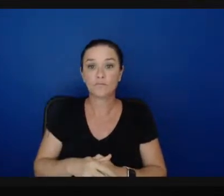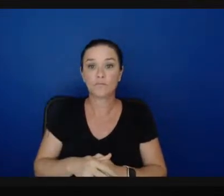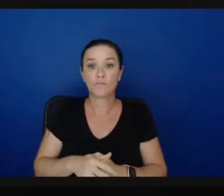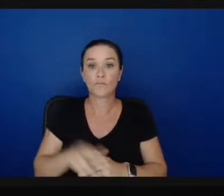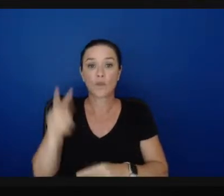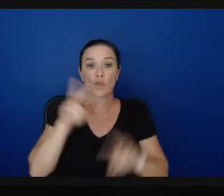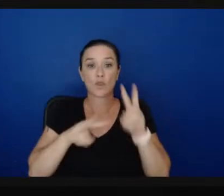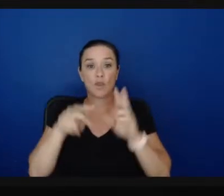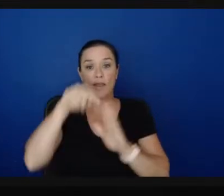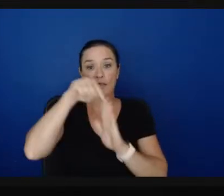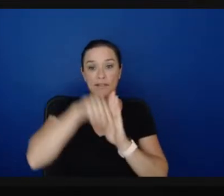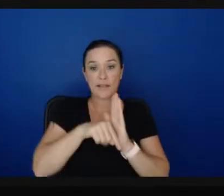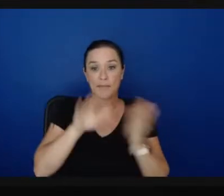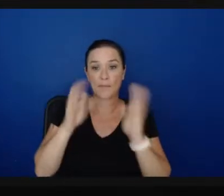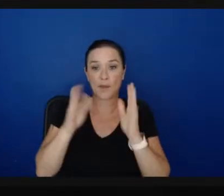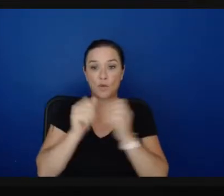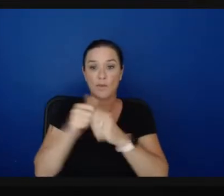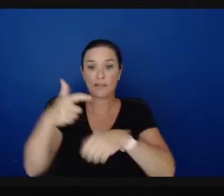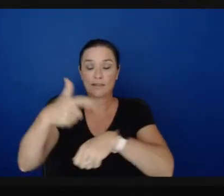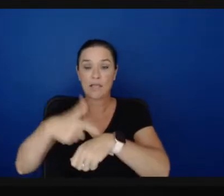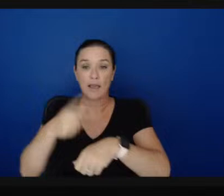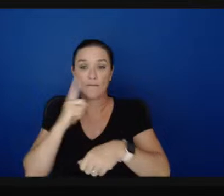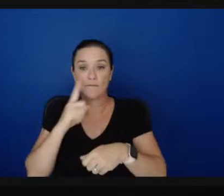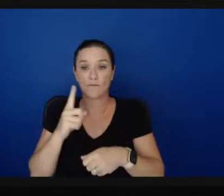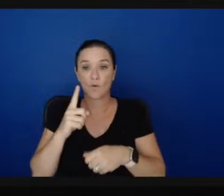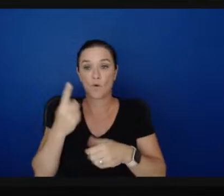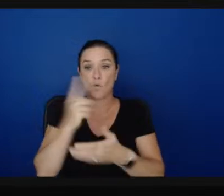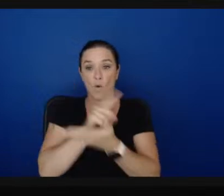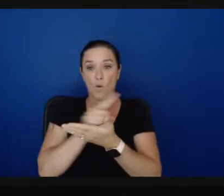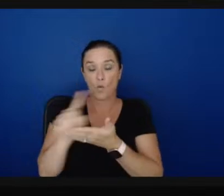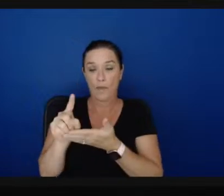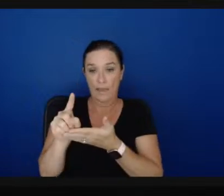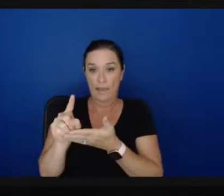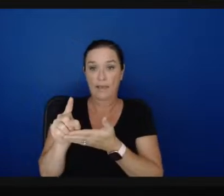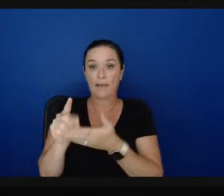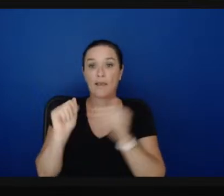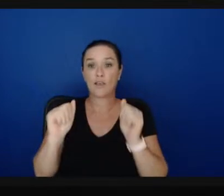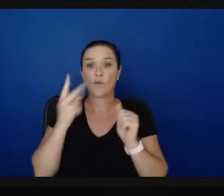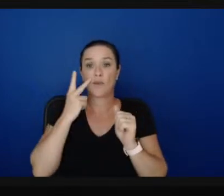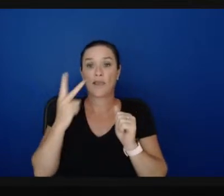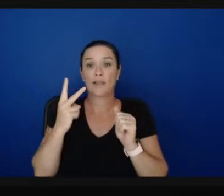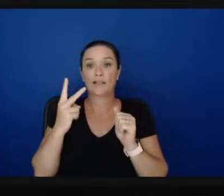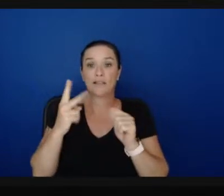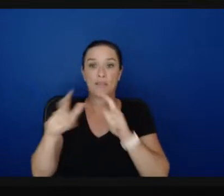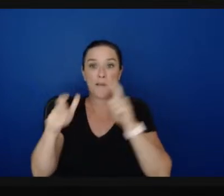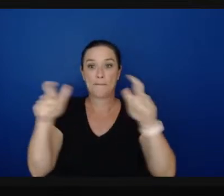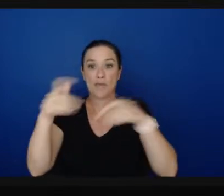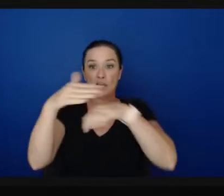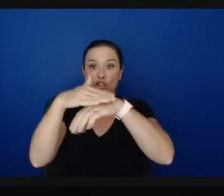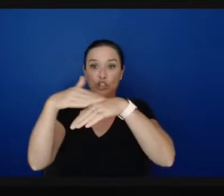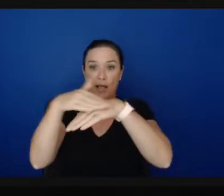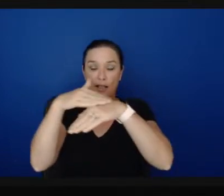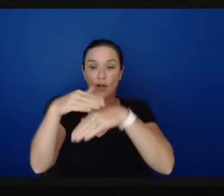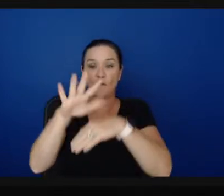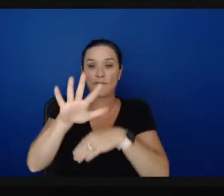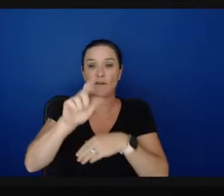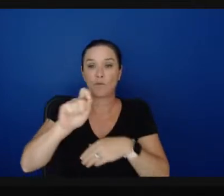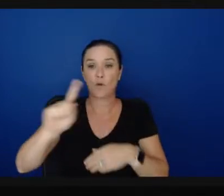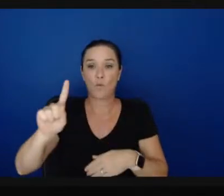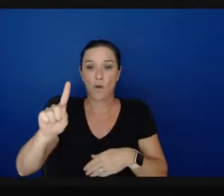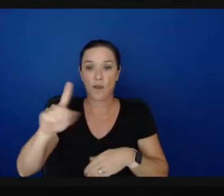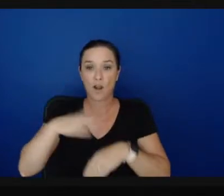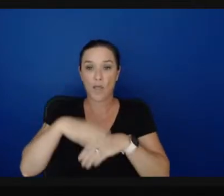depth versus time plot for the last week, you see our big shallow 5.1 on the south